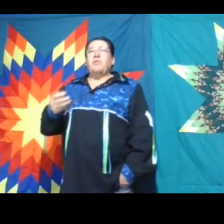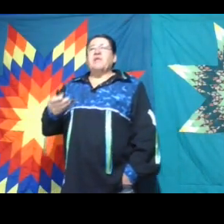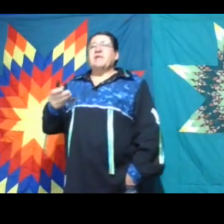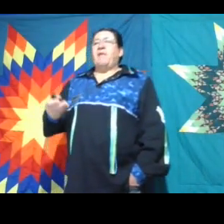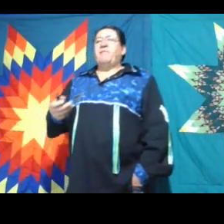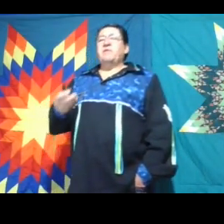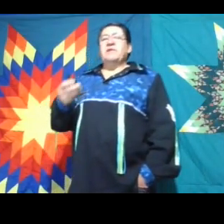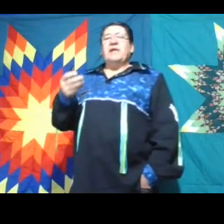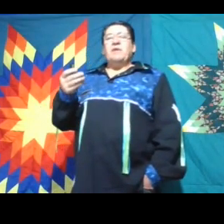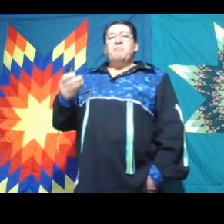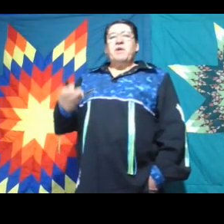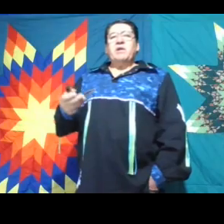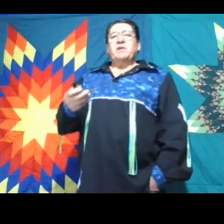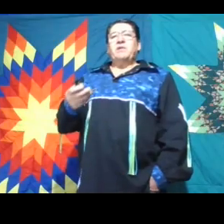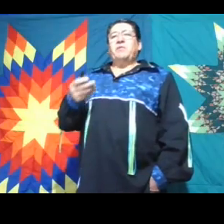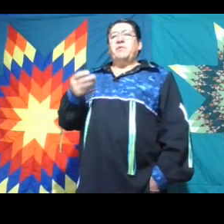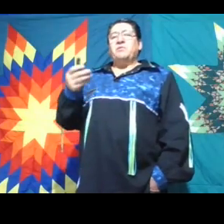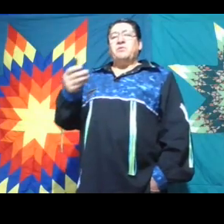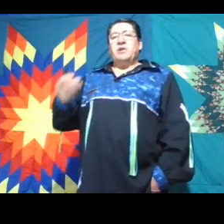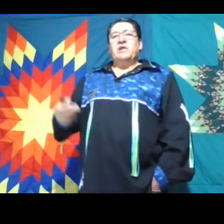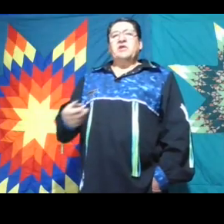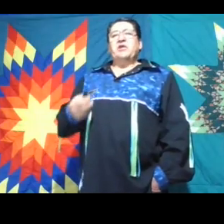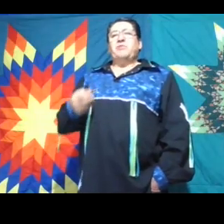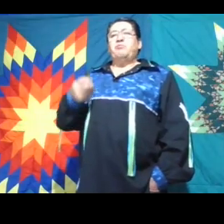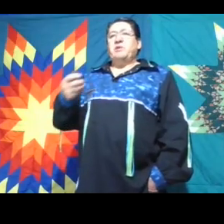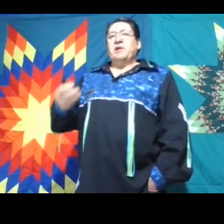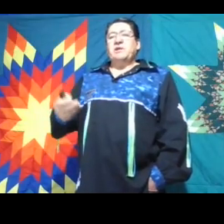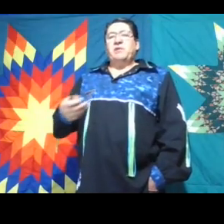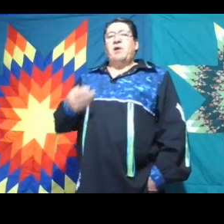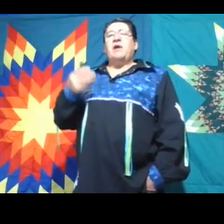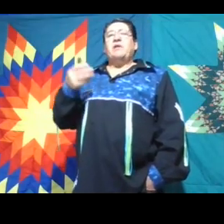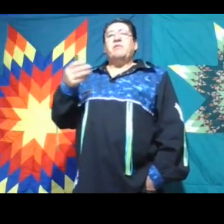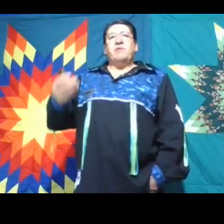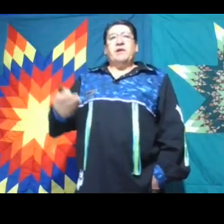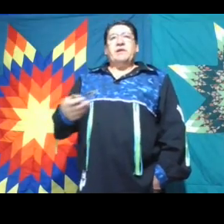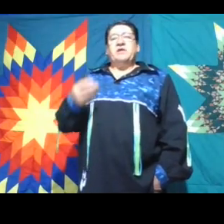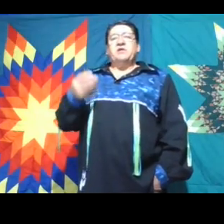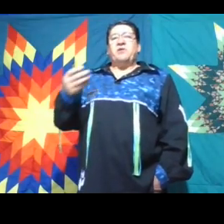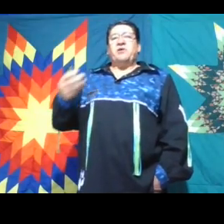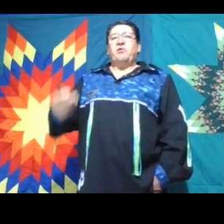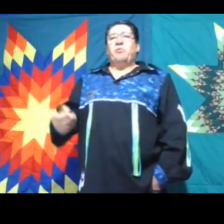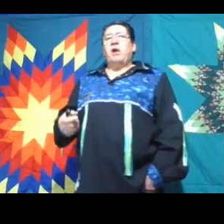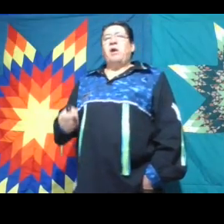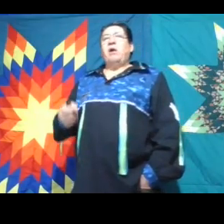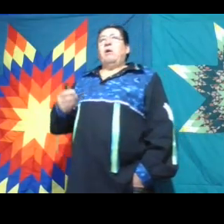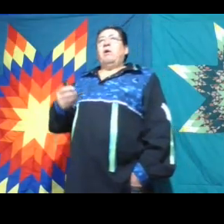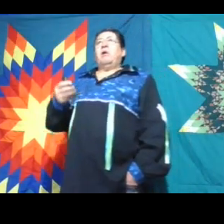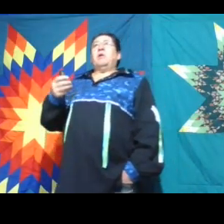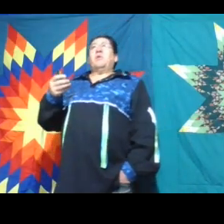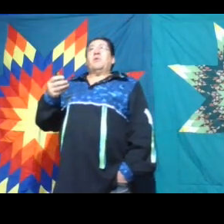do their best efforts and commit to those relationship buildings to hire Indigenous recruitment.